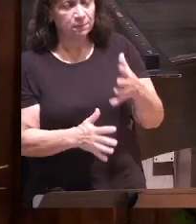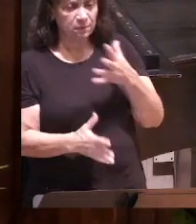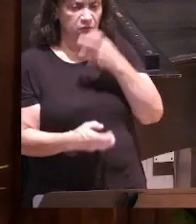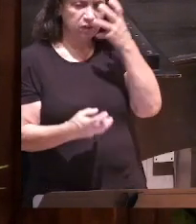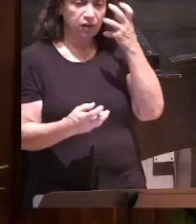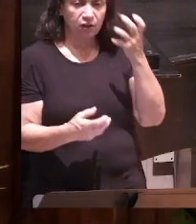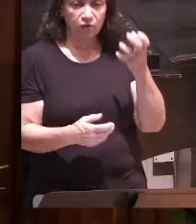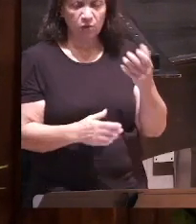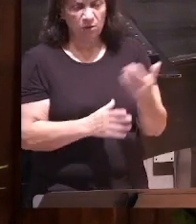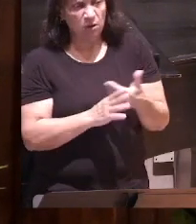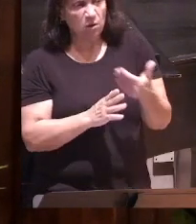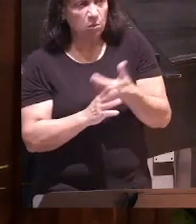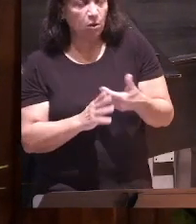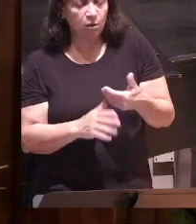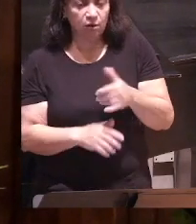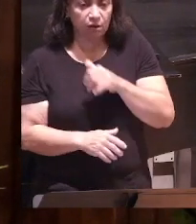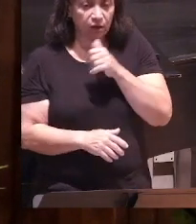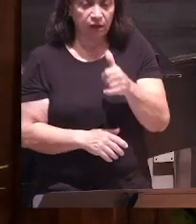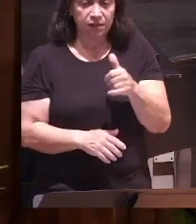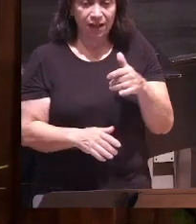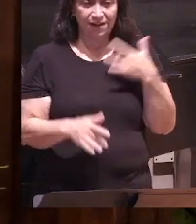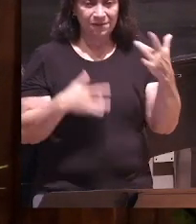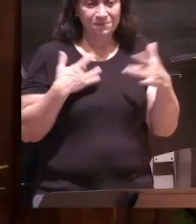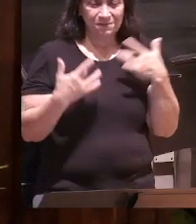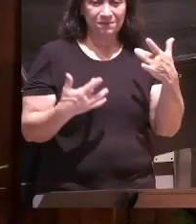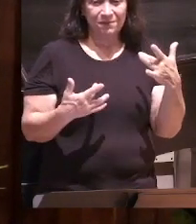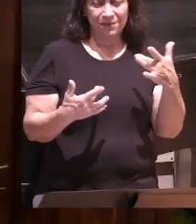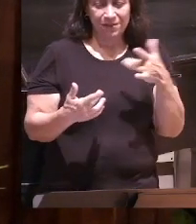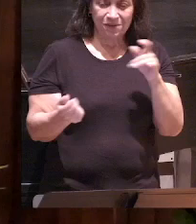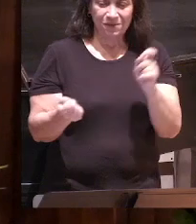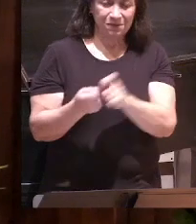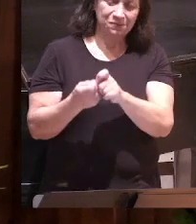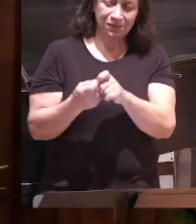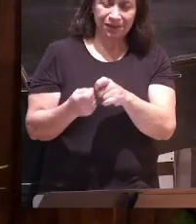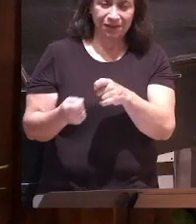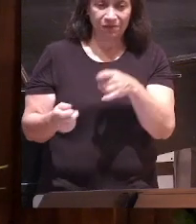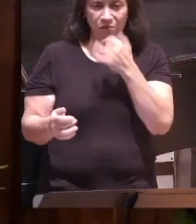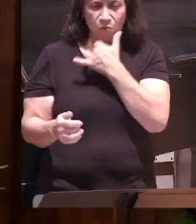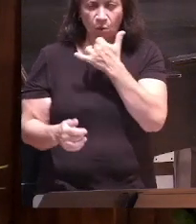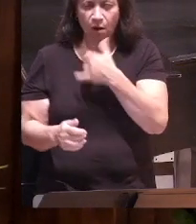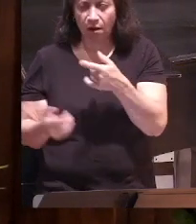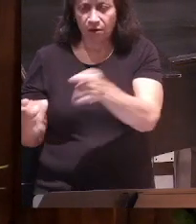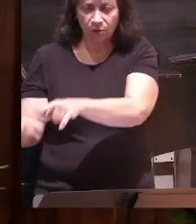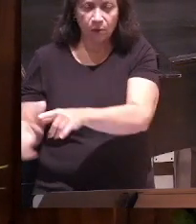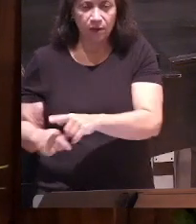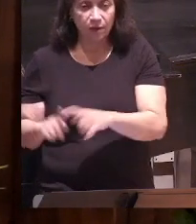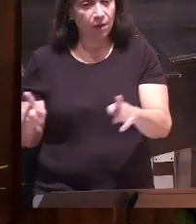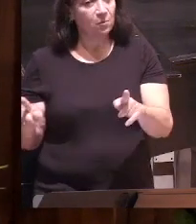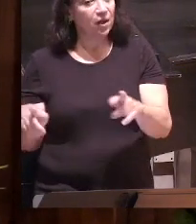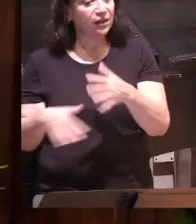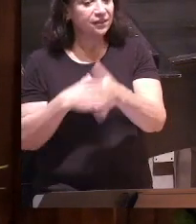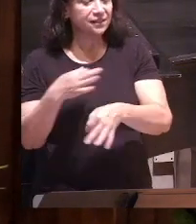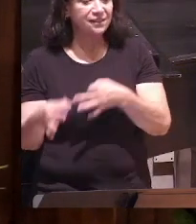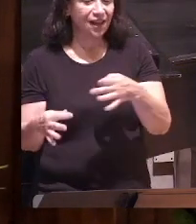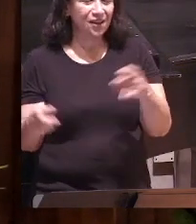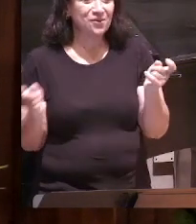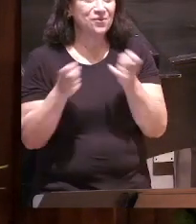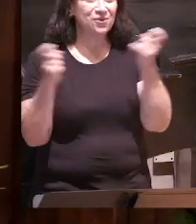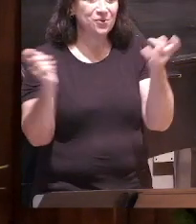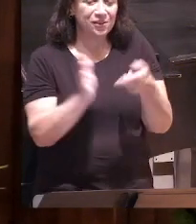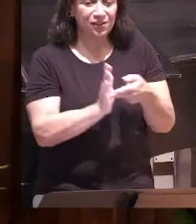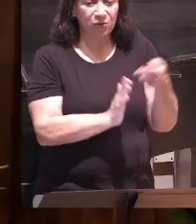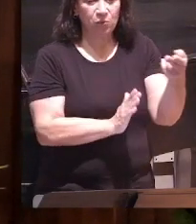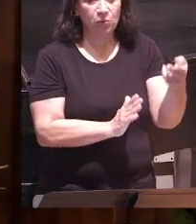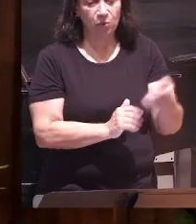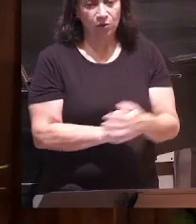resentful. It does not rejoice in wrongdoing, but rejoices in the